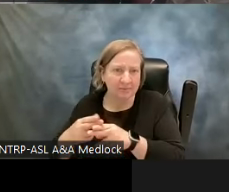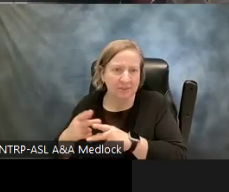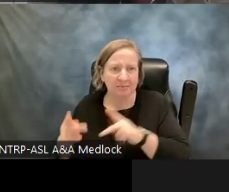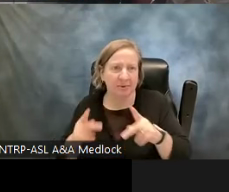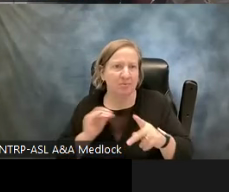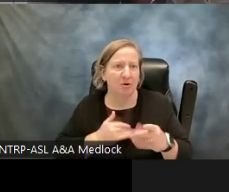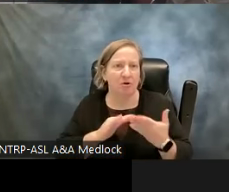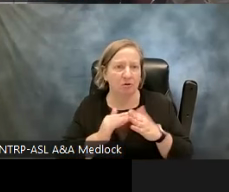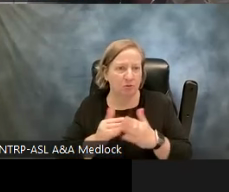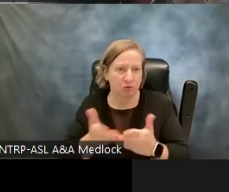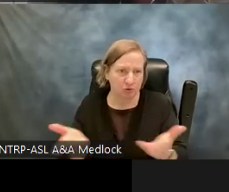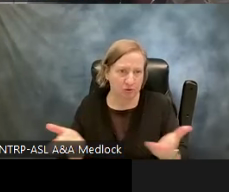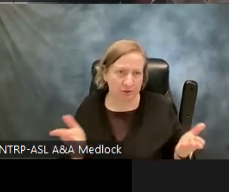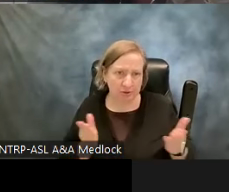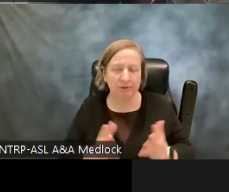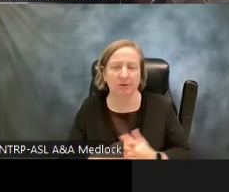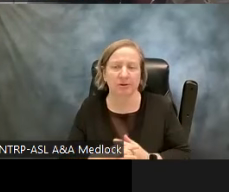community out here.